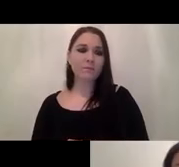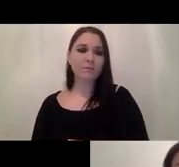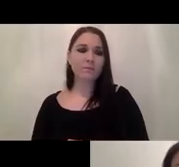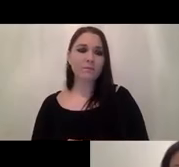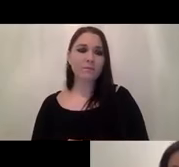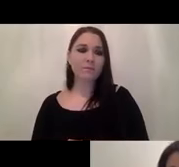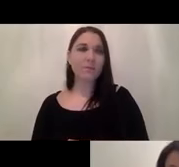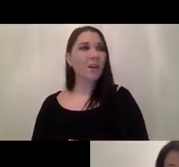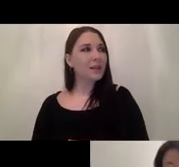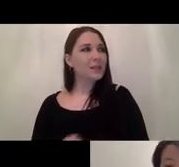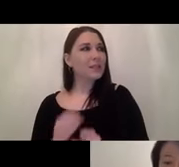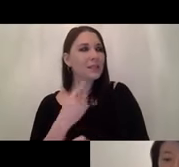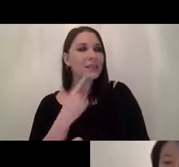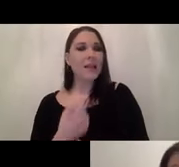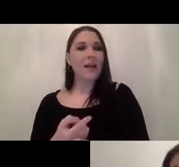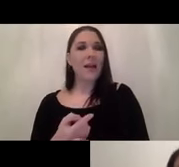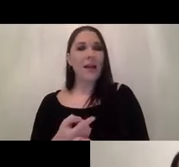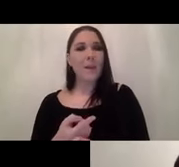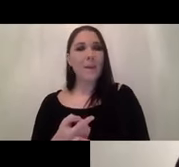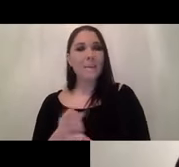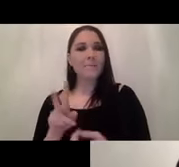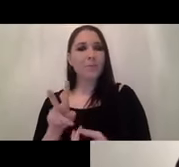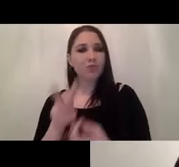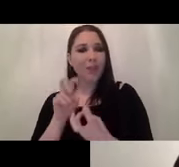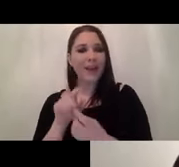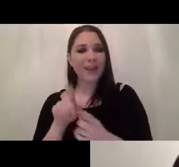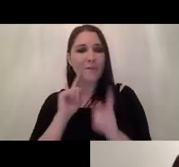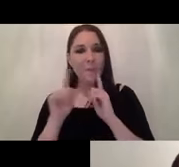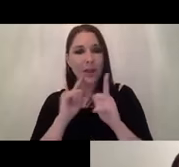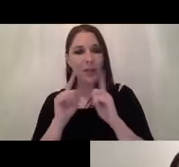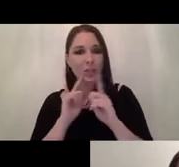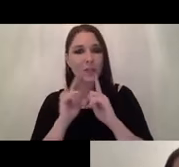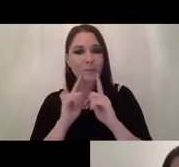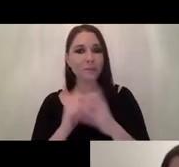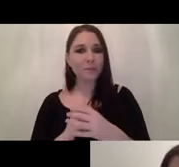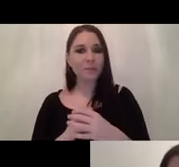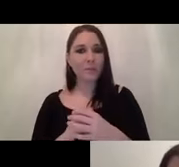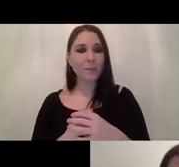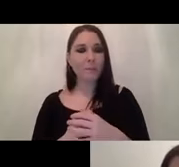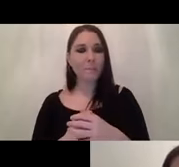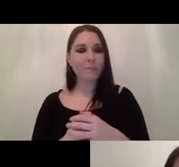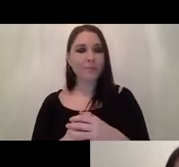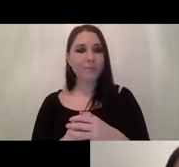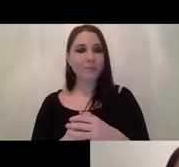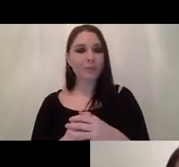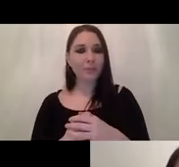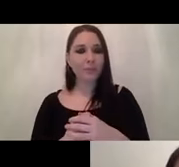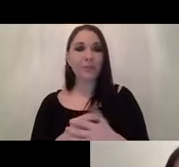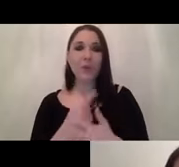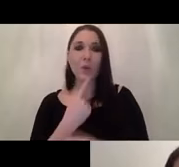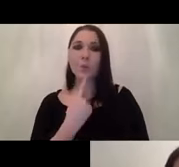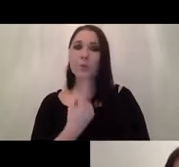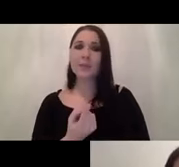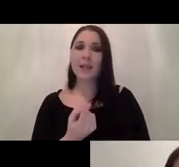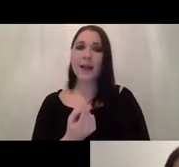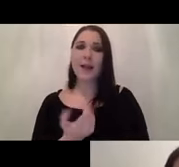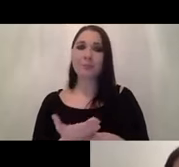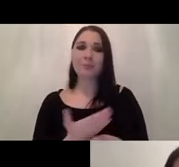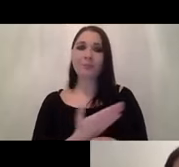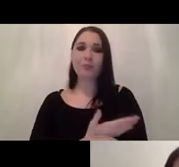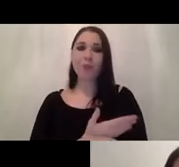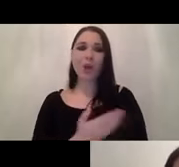yeah, classic method to extract depth information. It started, yeah, I would say back in the early 90s or even